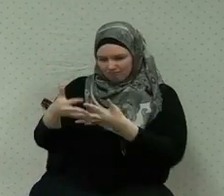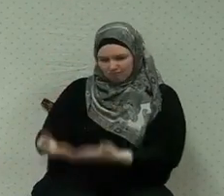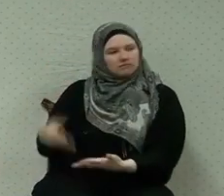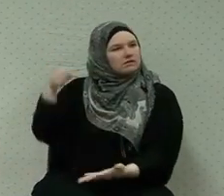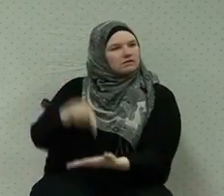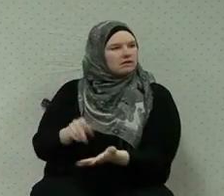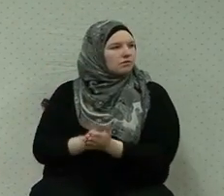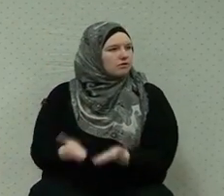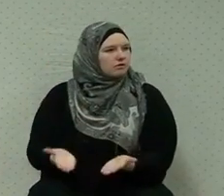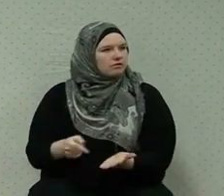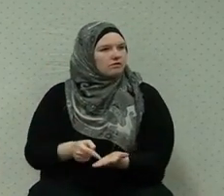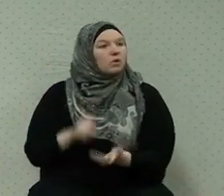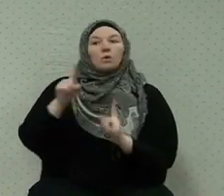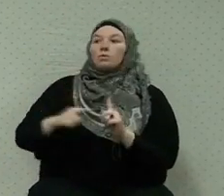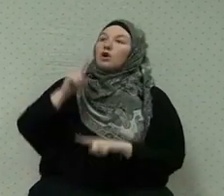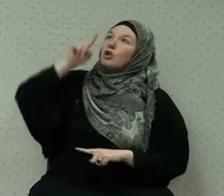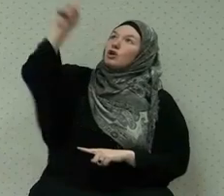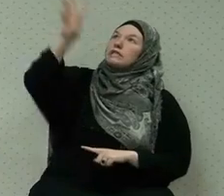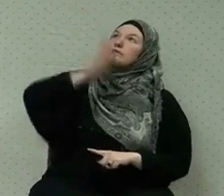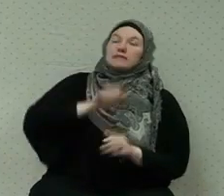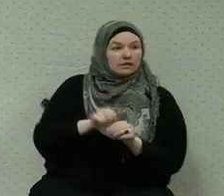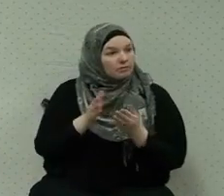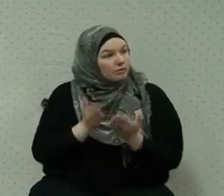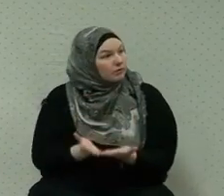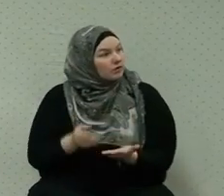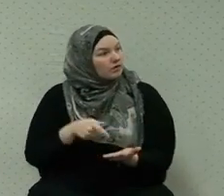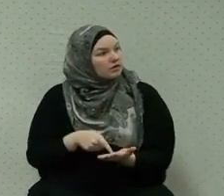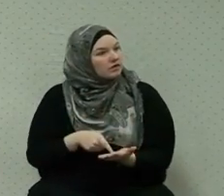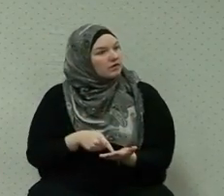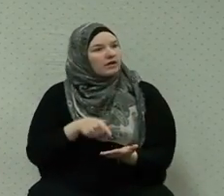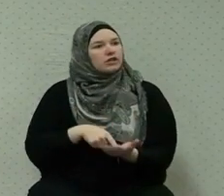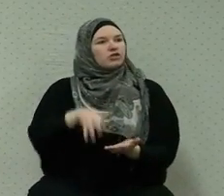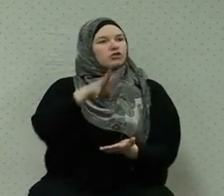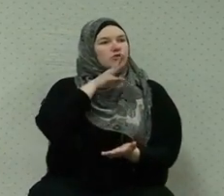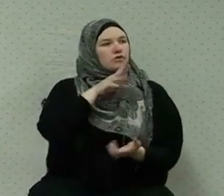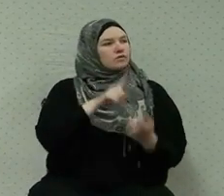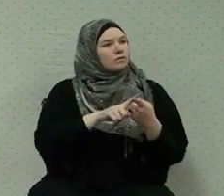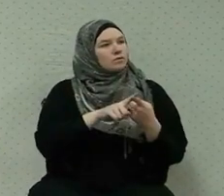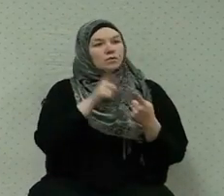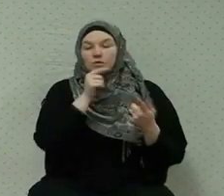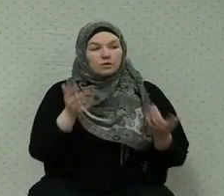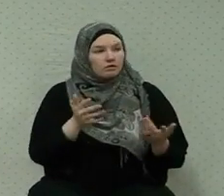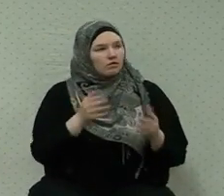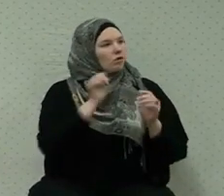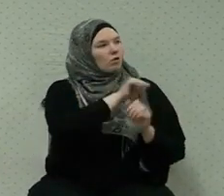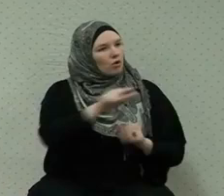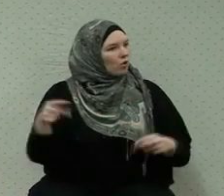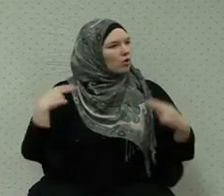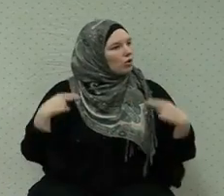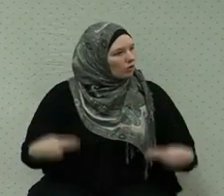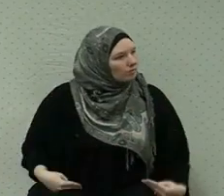book. When Allah speaks in the book, He is talking to all humans,